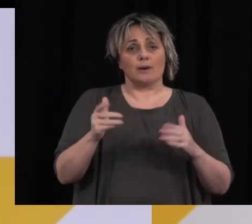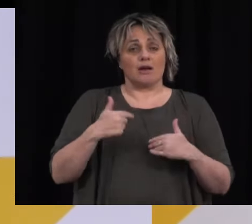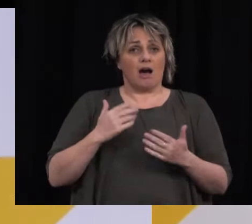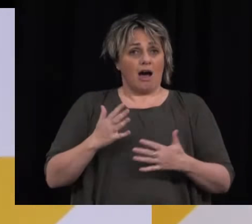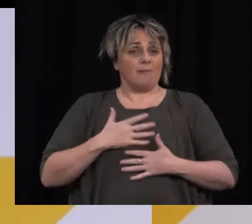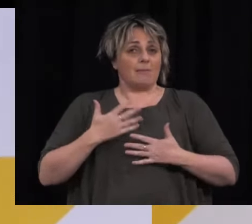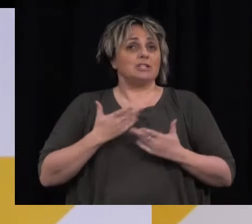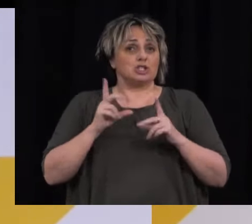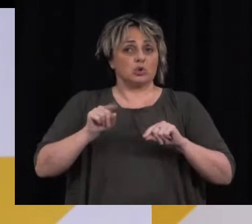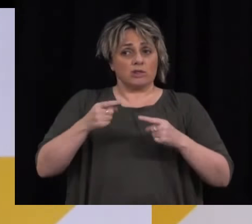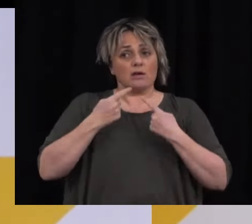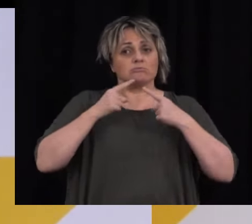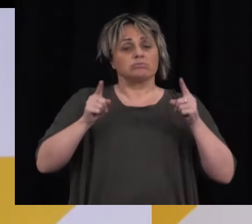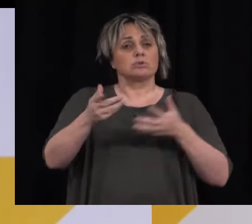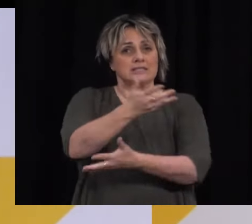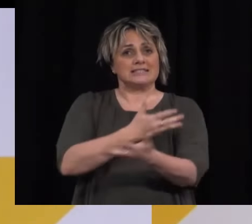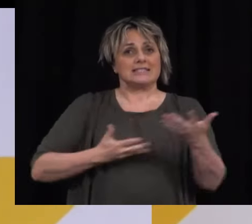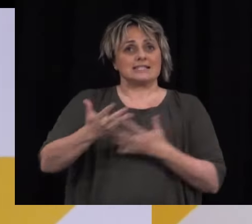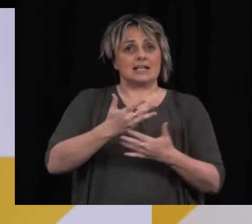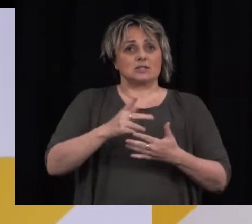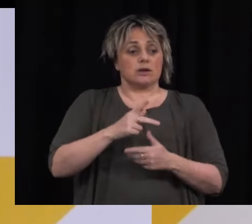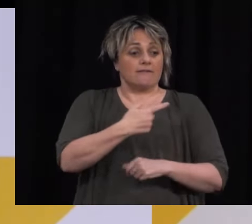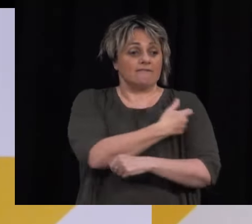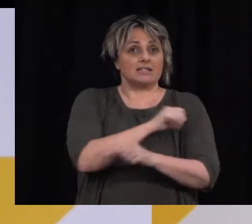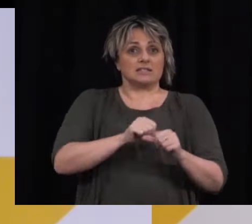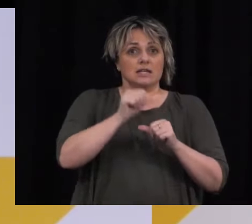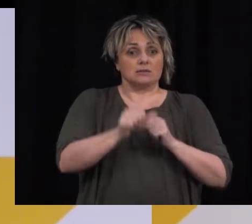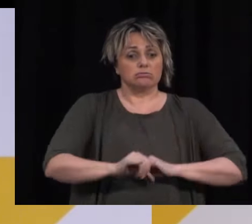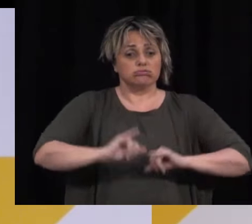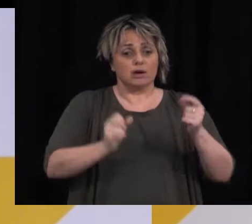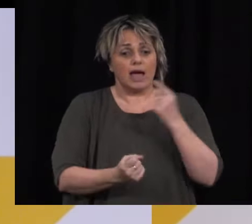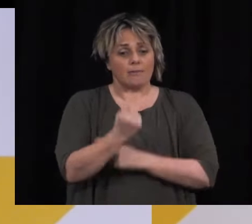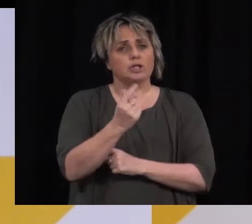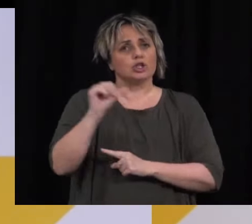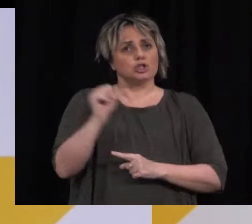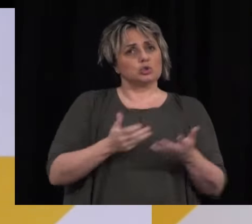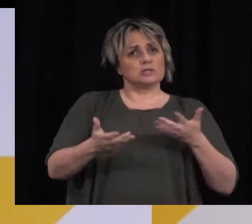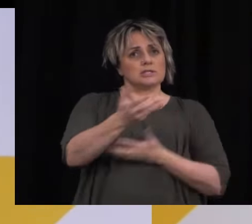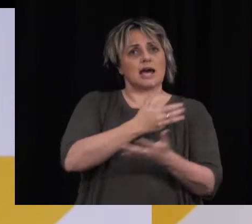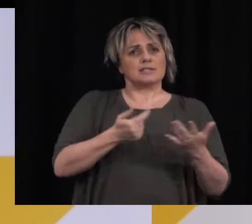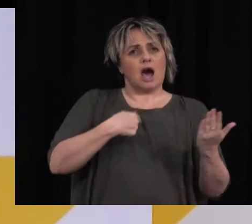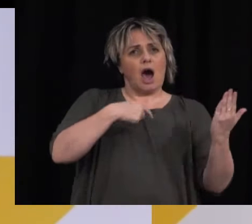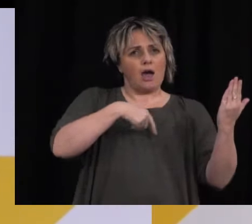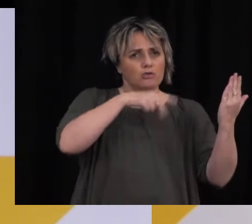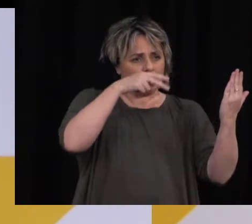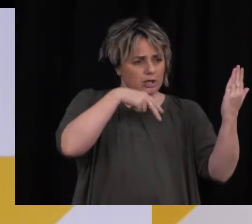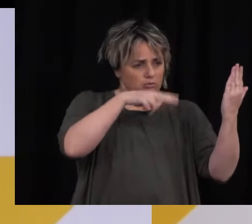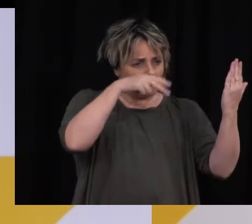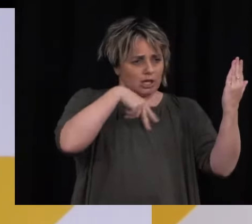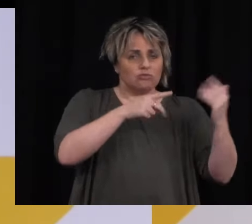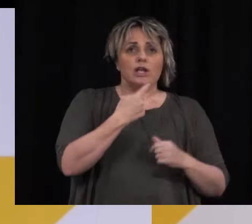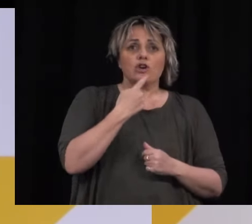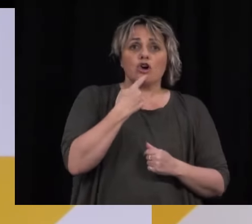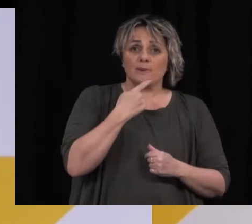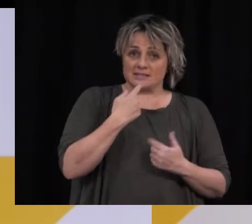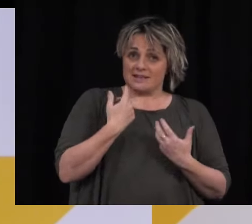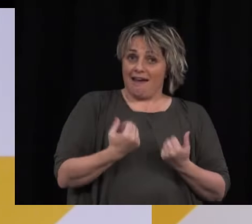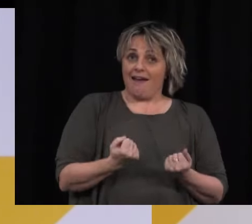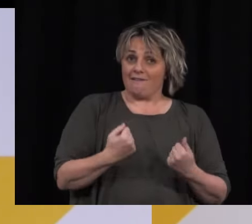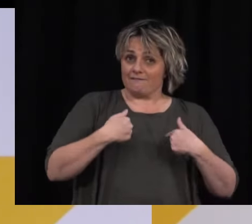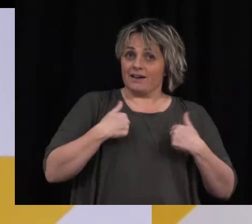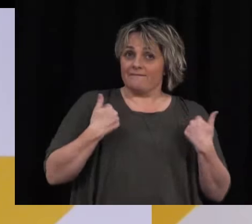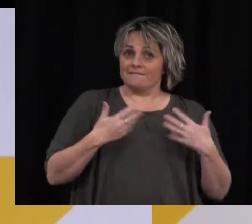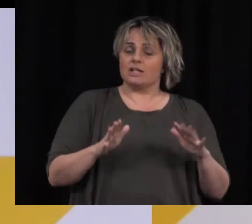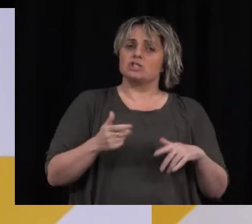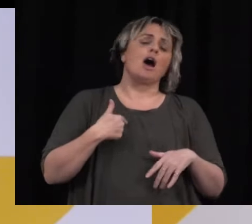do that, and I think we should all be willing to do that. At the same time, I scrolled through and I saw some of those comments, and